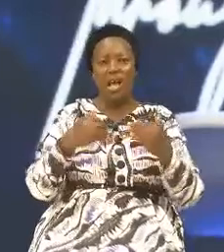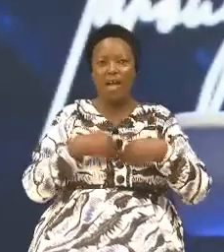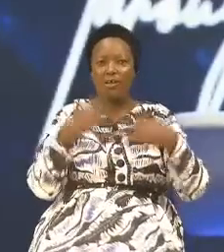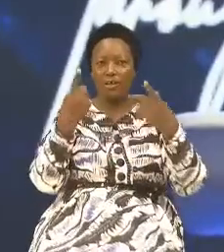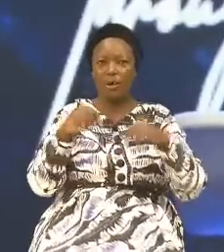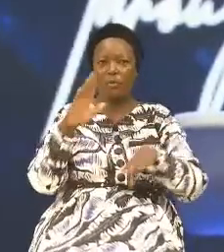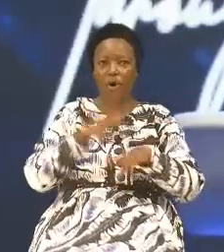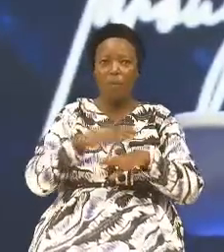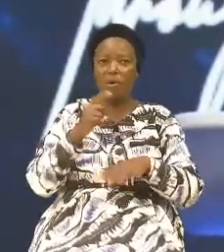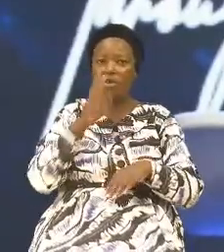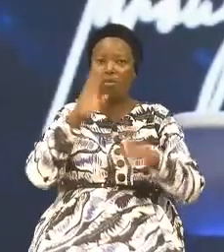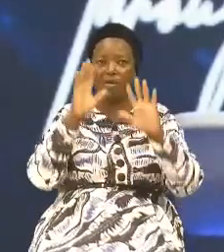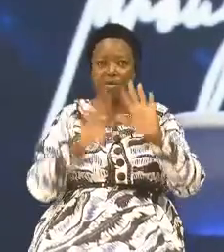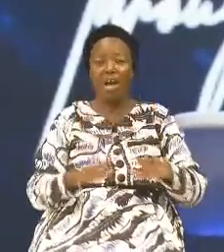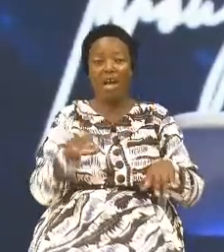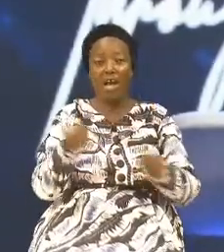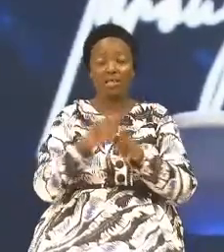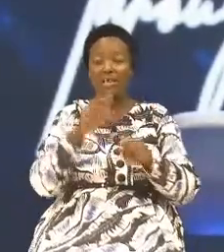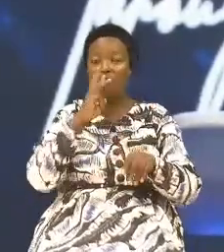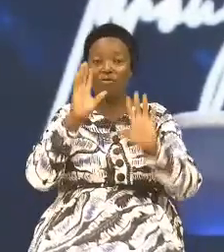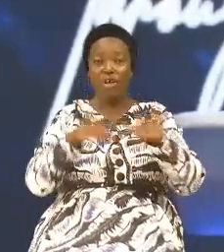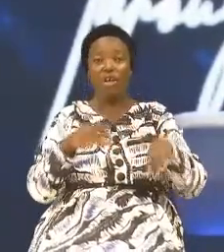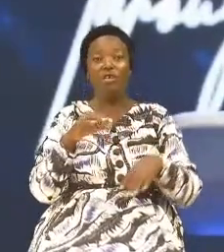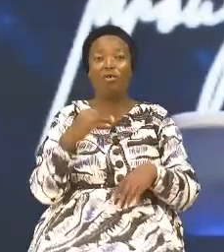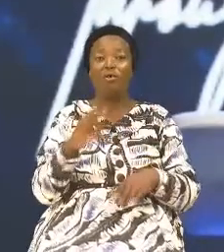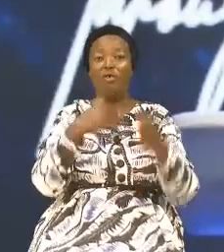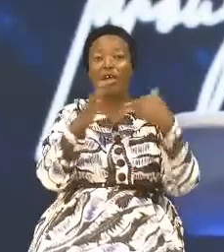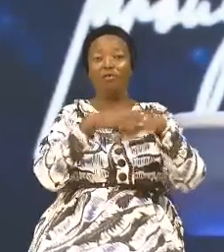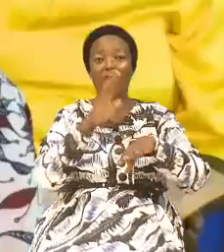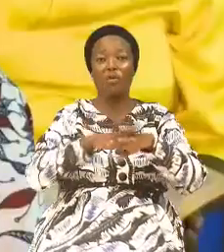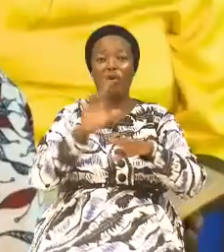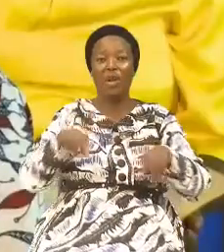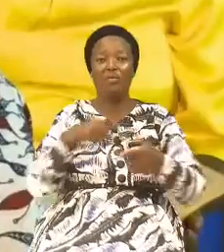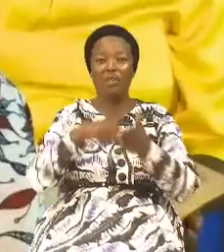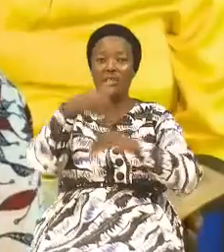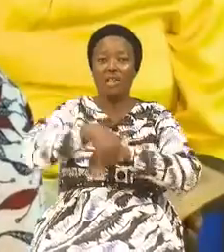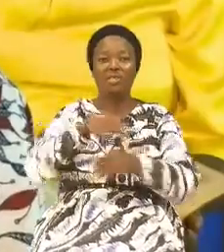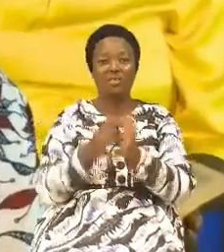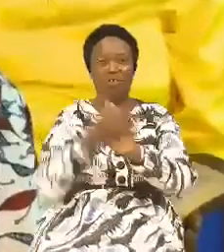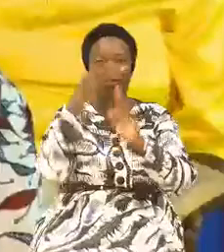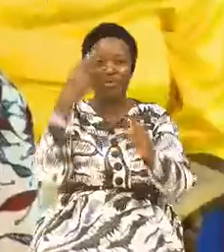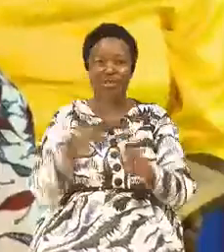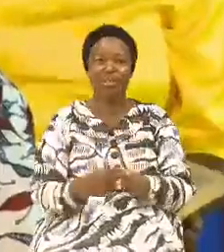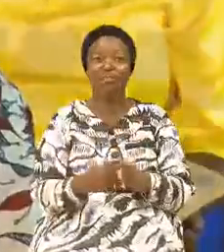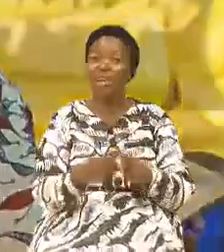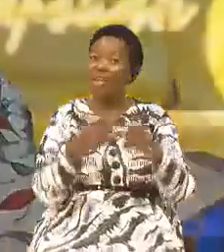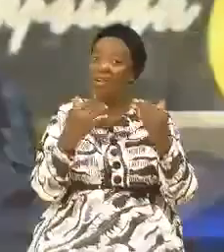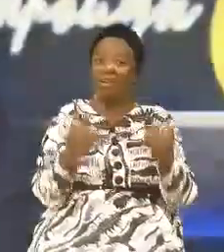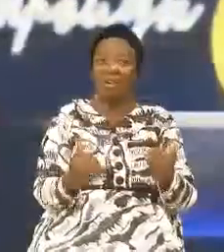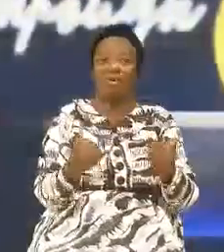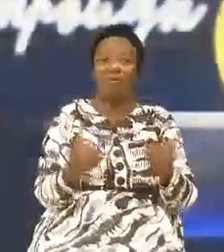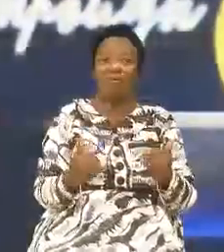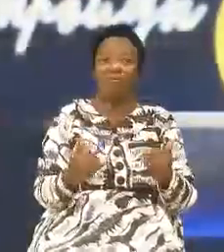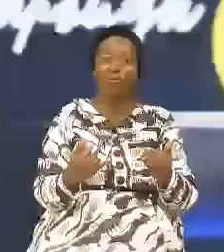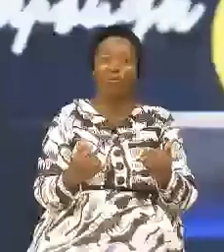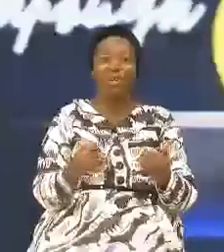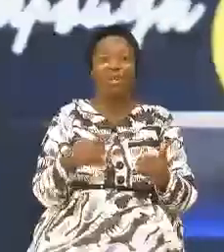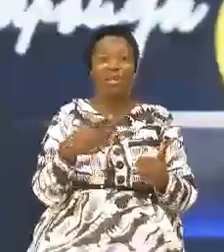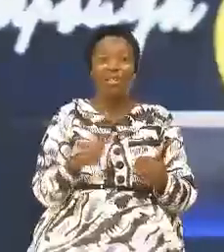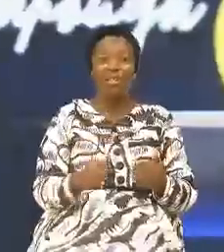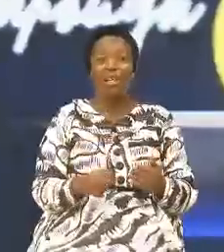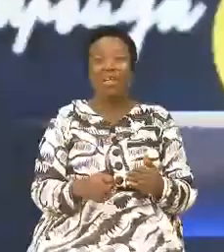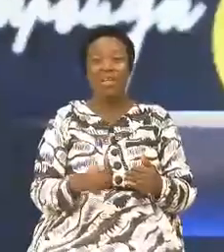reign of heaven upon your life tonight in Jesus' name. Now the S there